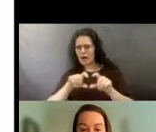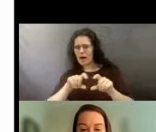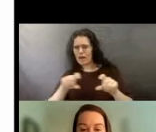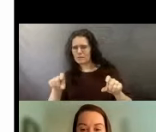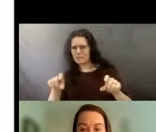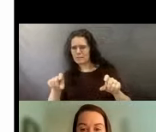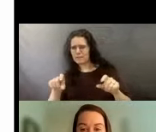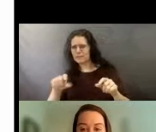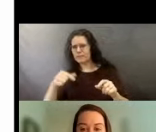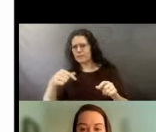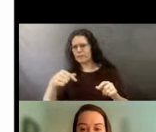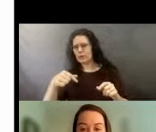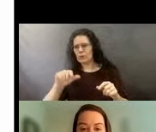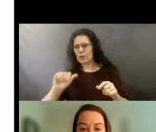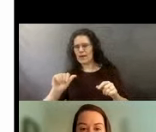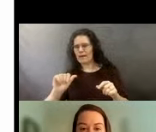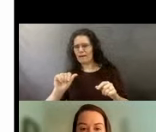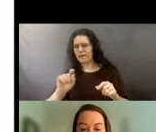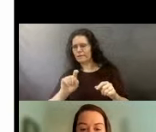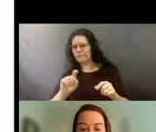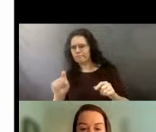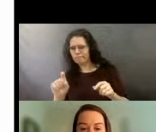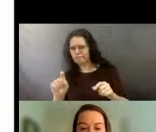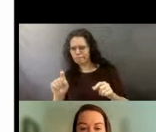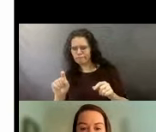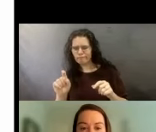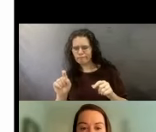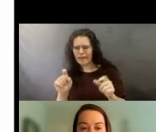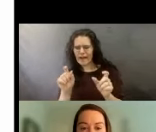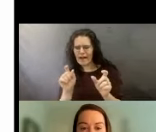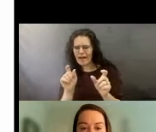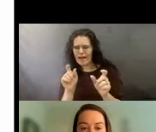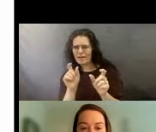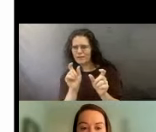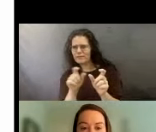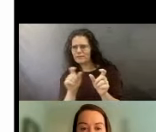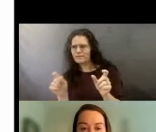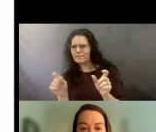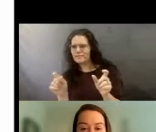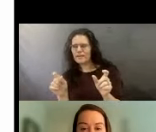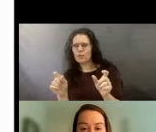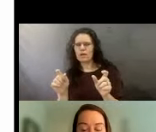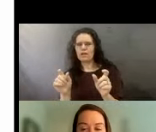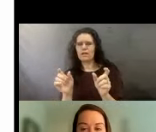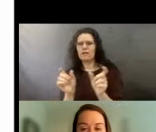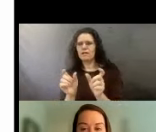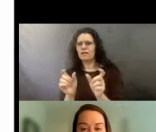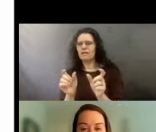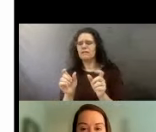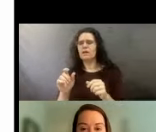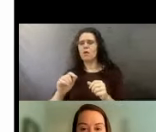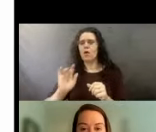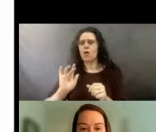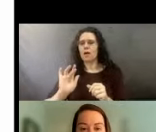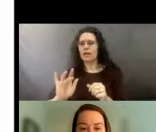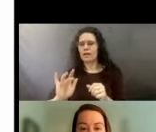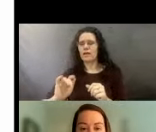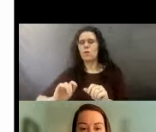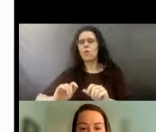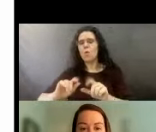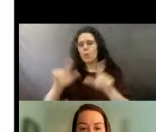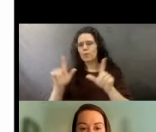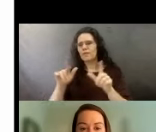see Q&A, like two chat boxes that are, or quote boxes that appear. Hover over that, click on it so that you can